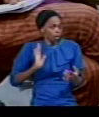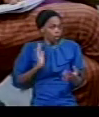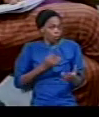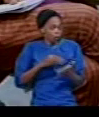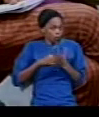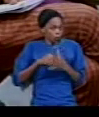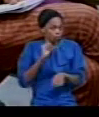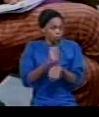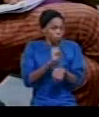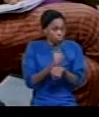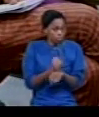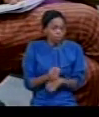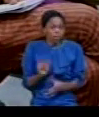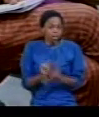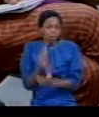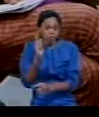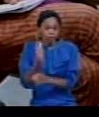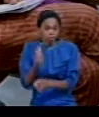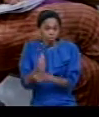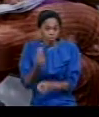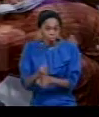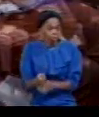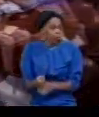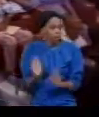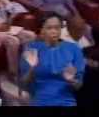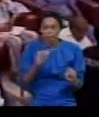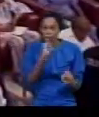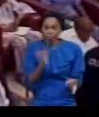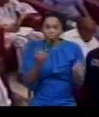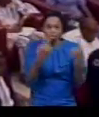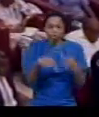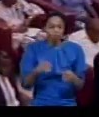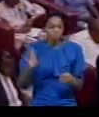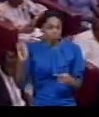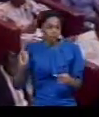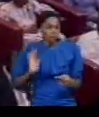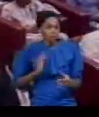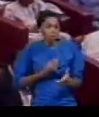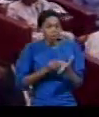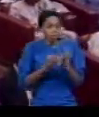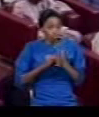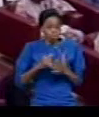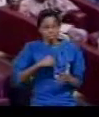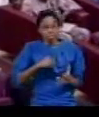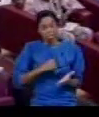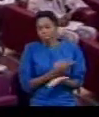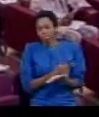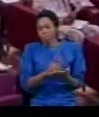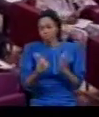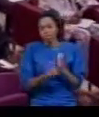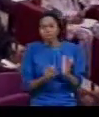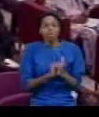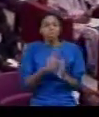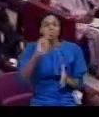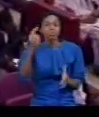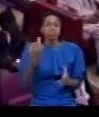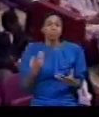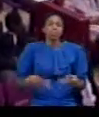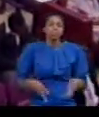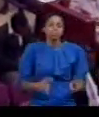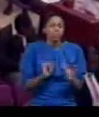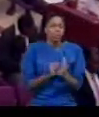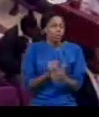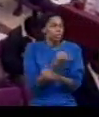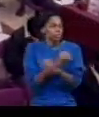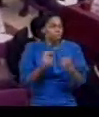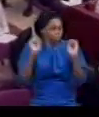that justification cannot come by our self-righteousness, that the only way that